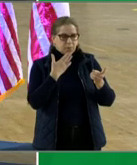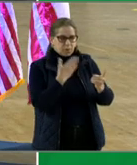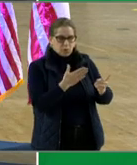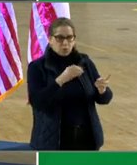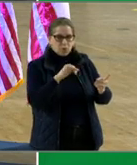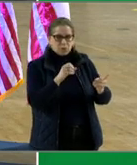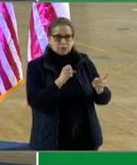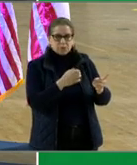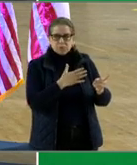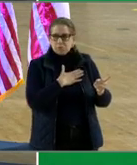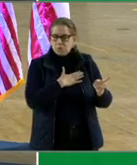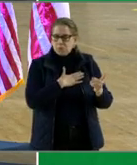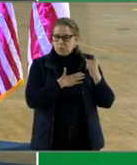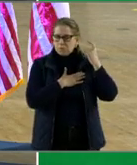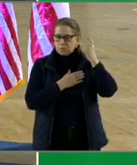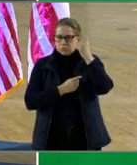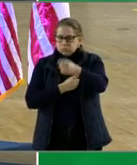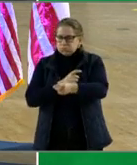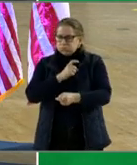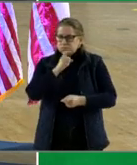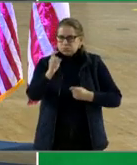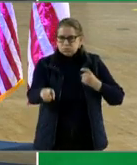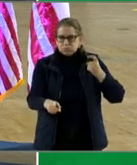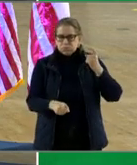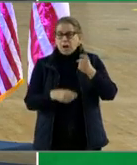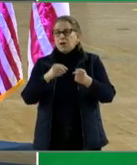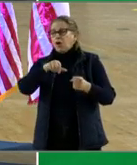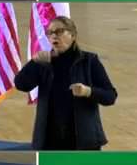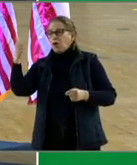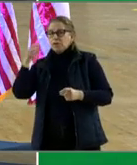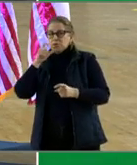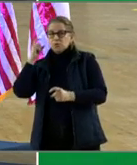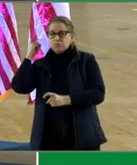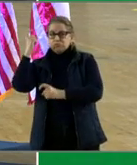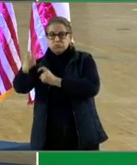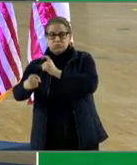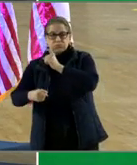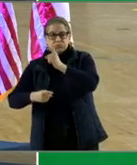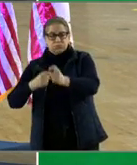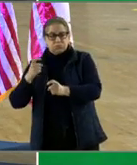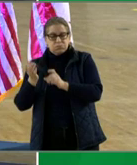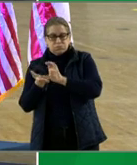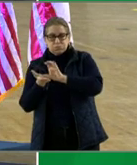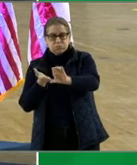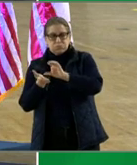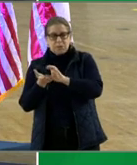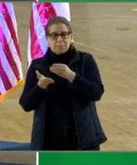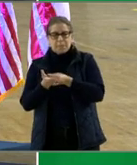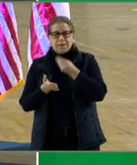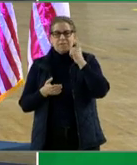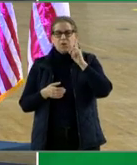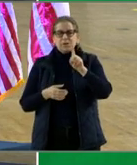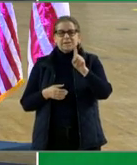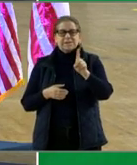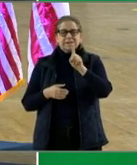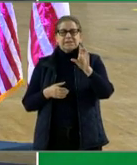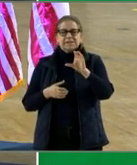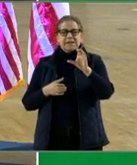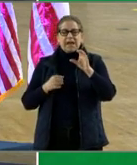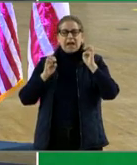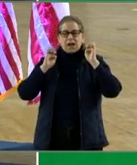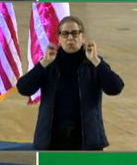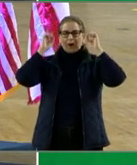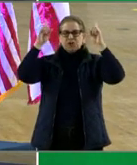to help fund our D.C. Education Equity Fund, because that is going to make a huge, huge